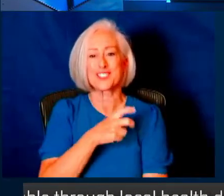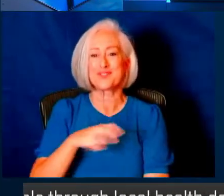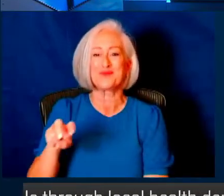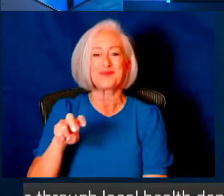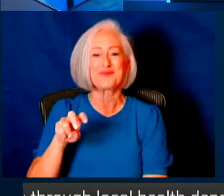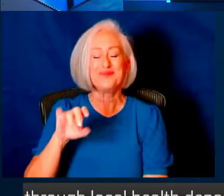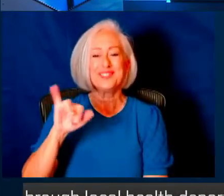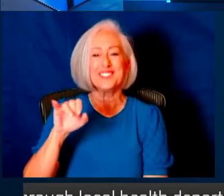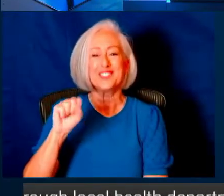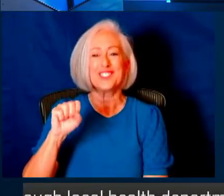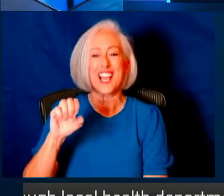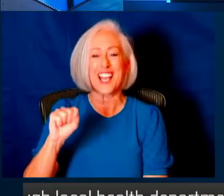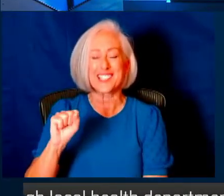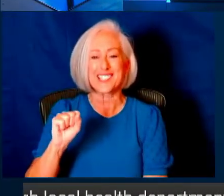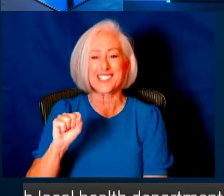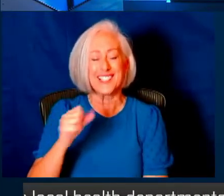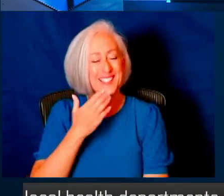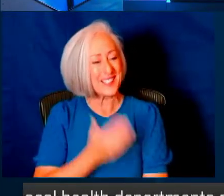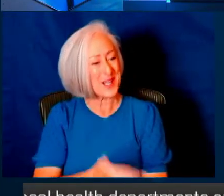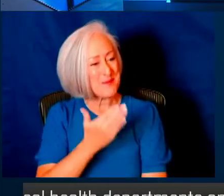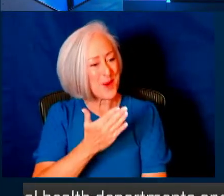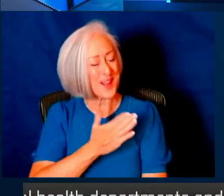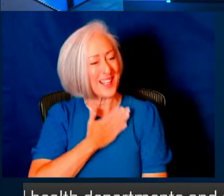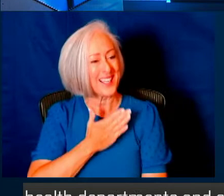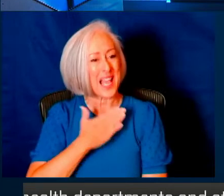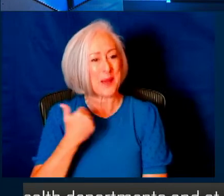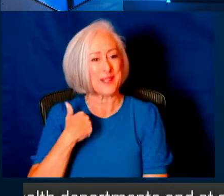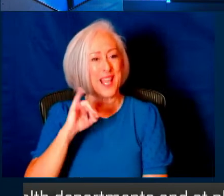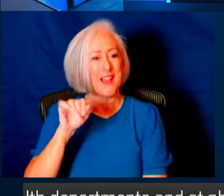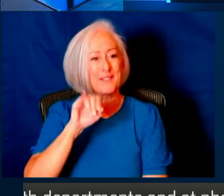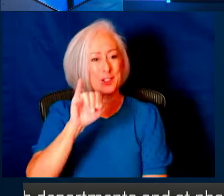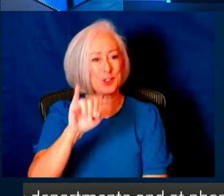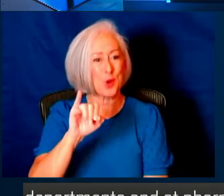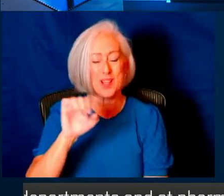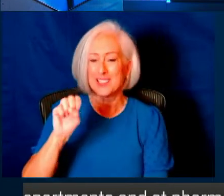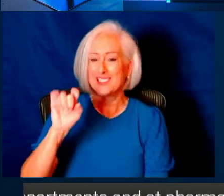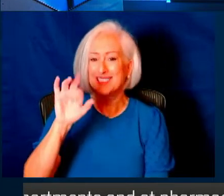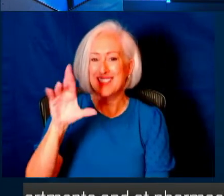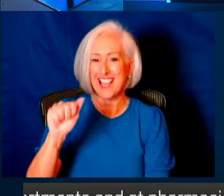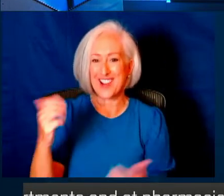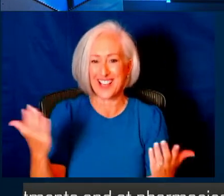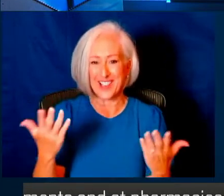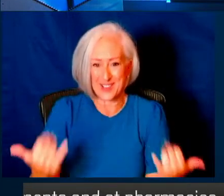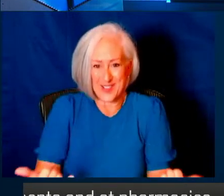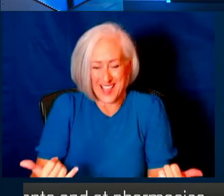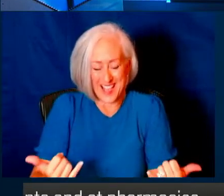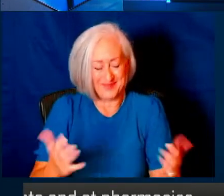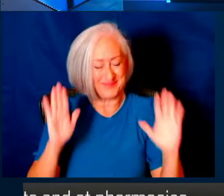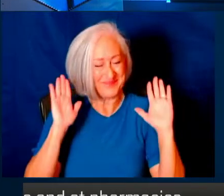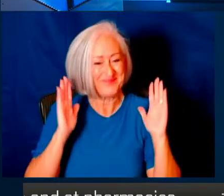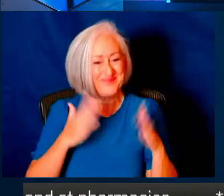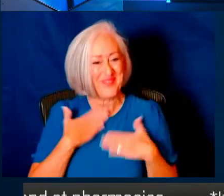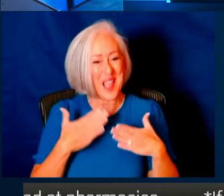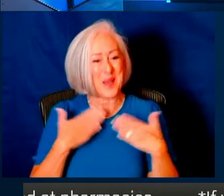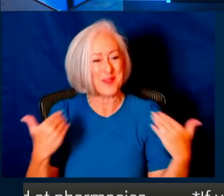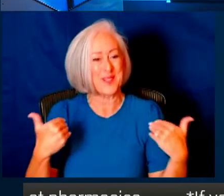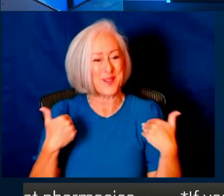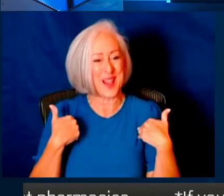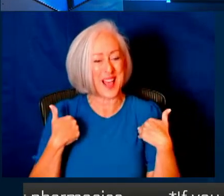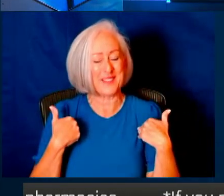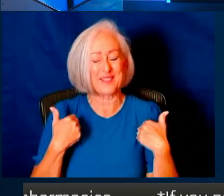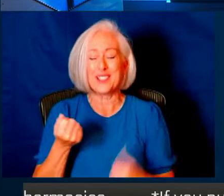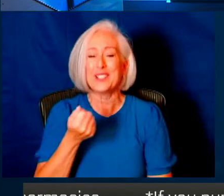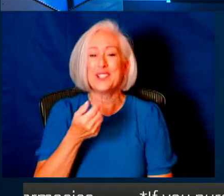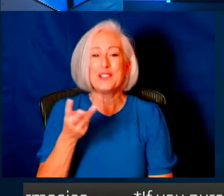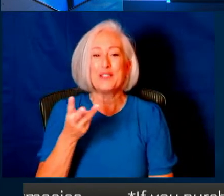Good morning. Glad to have Joy and Sierra on this morning. So great to have them. And the first couple of questions are for them.